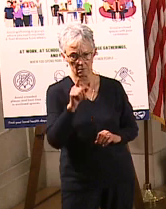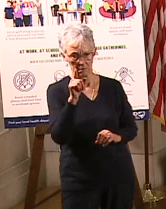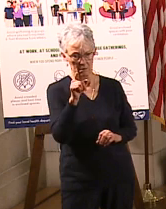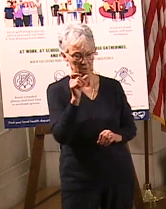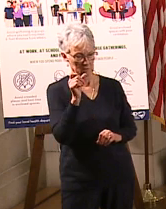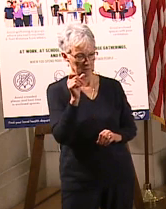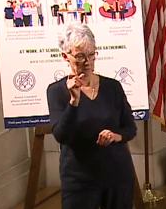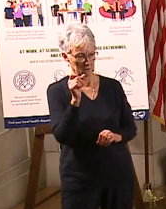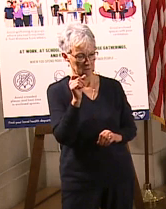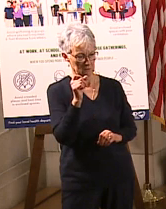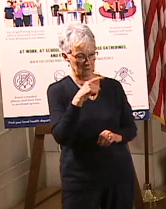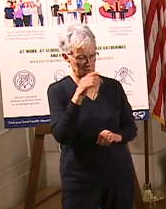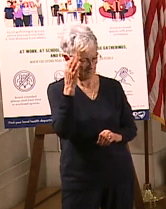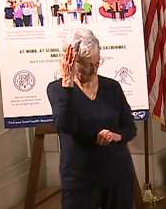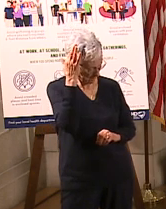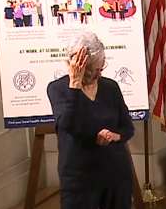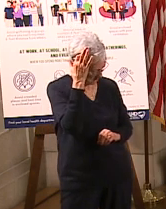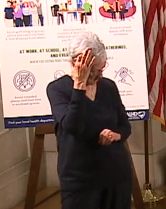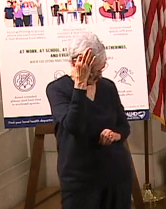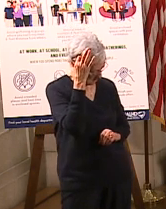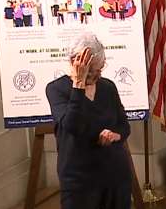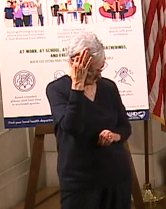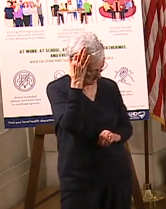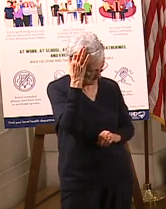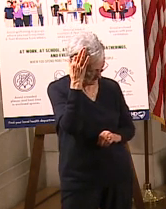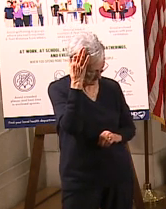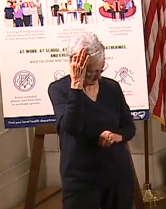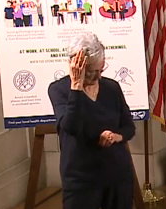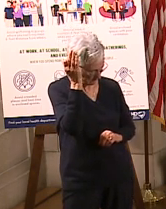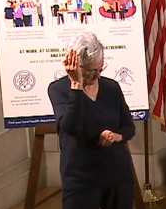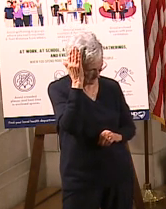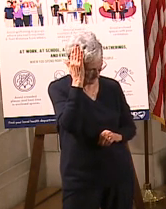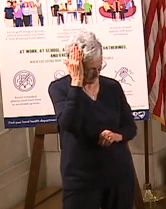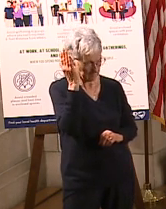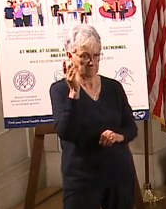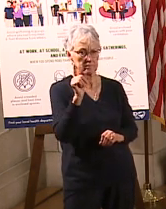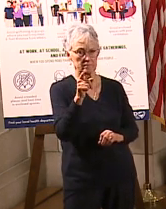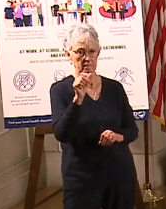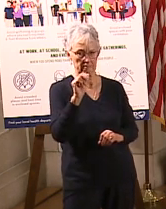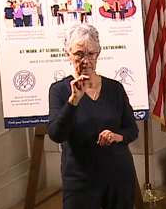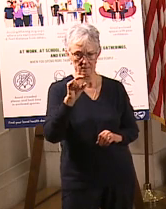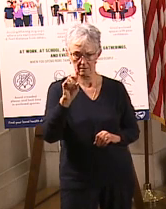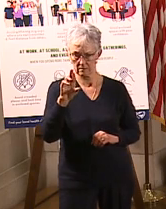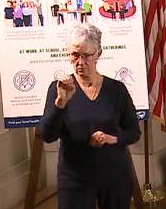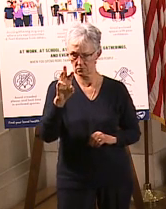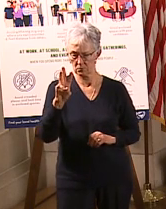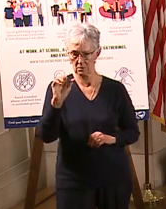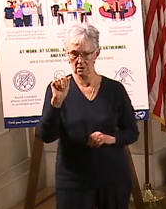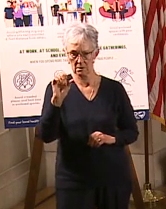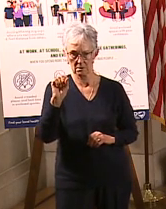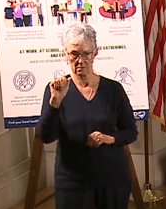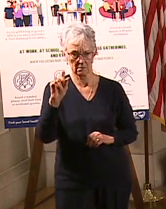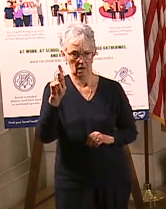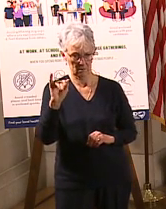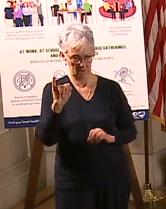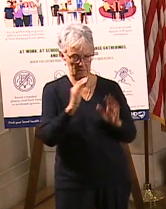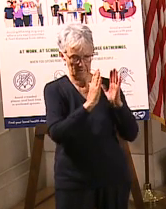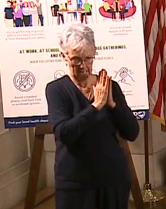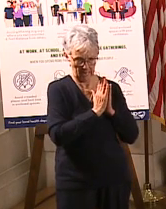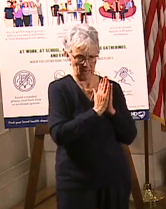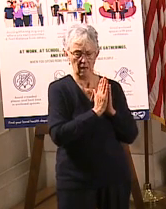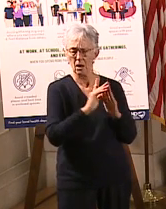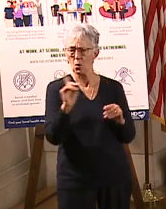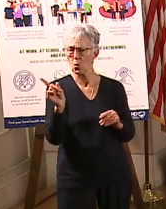pretty, in the last, oh yes. Andrew Osaki asked about where do we see some of